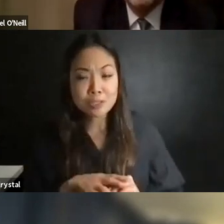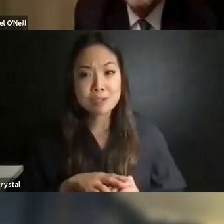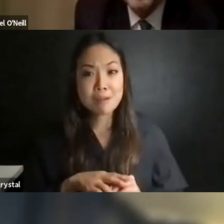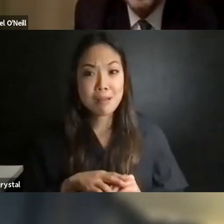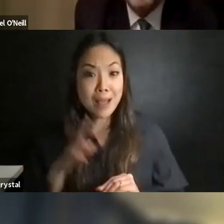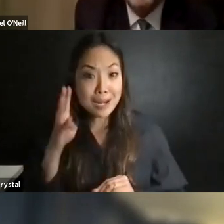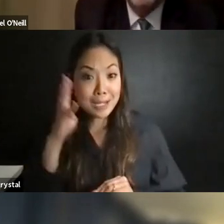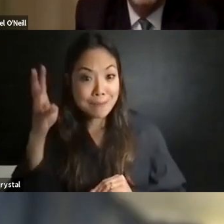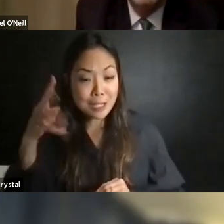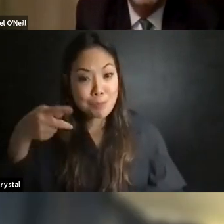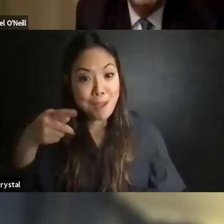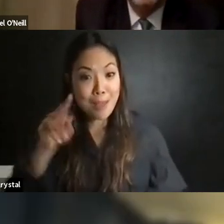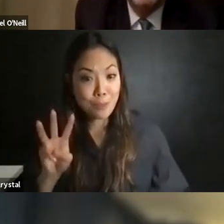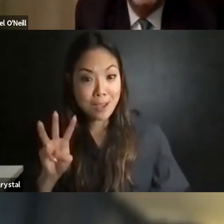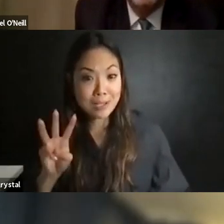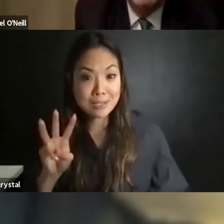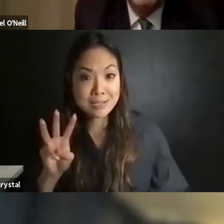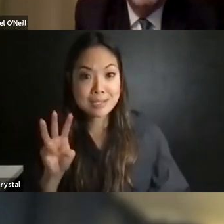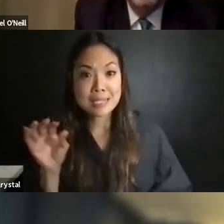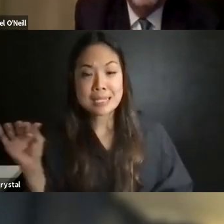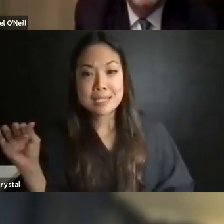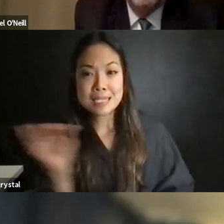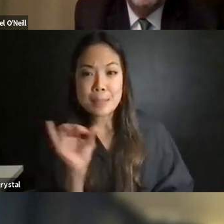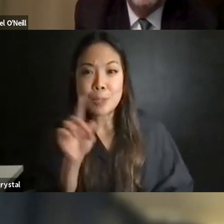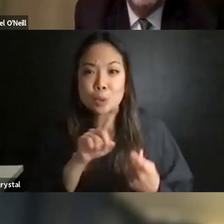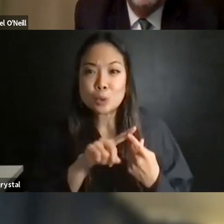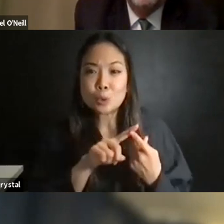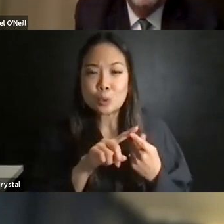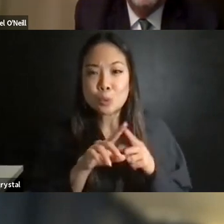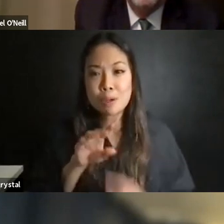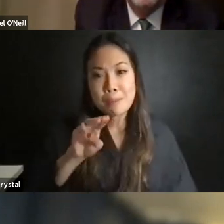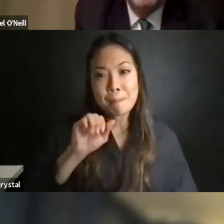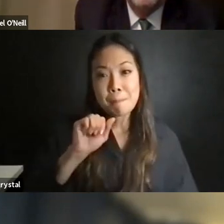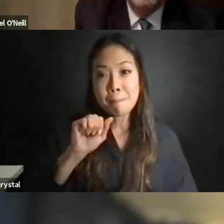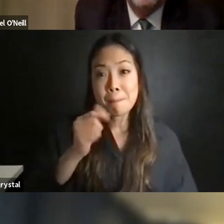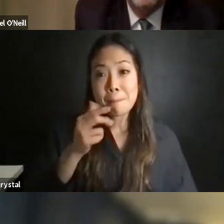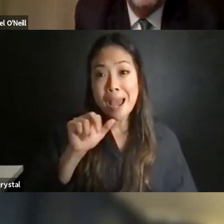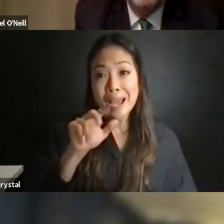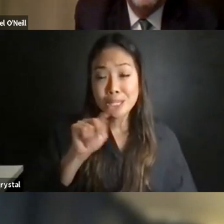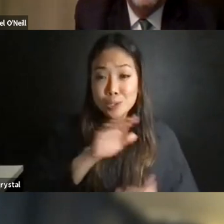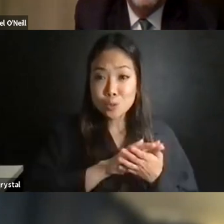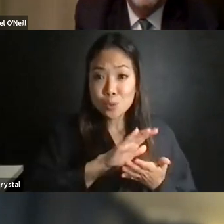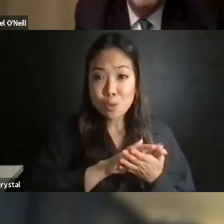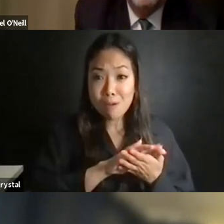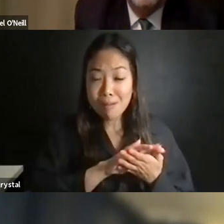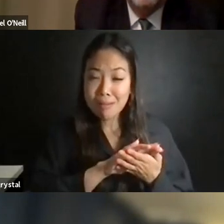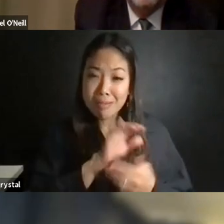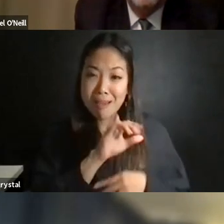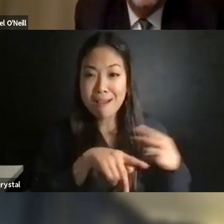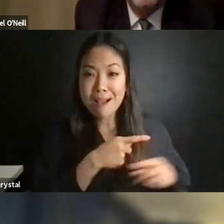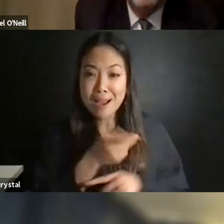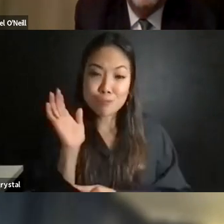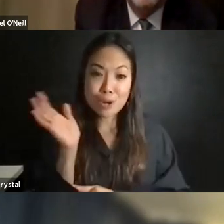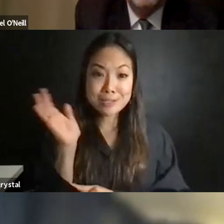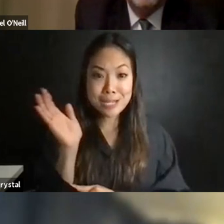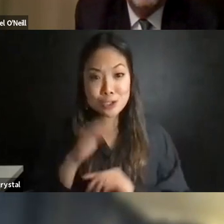pathways similar to a magnet school kind of you know presentation what